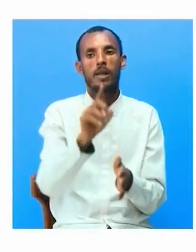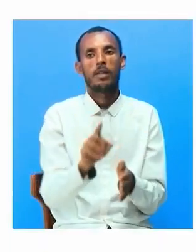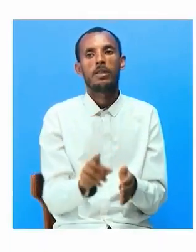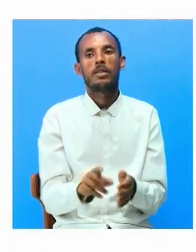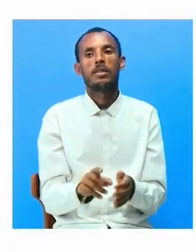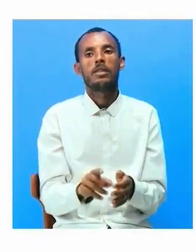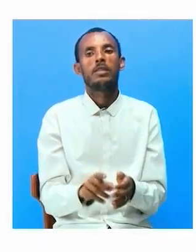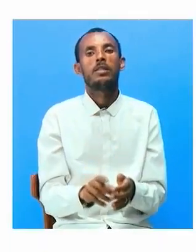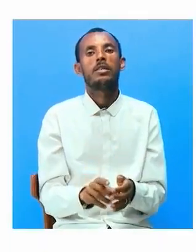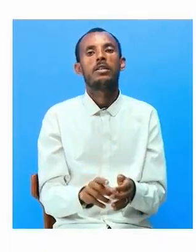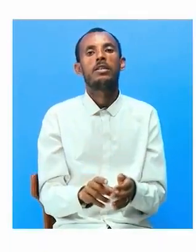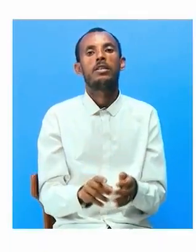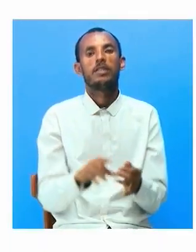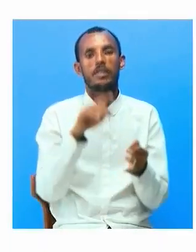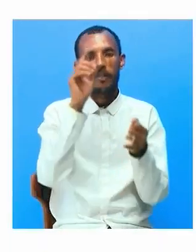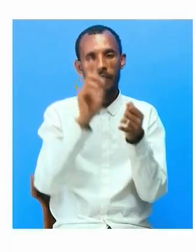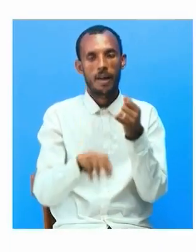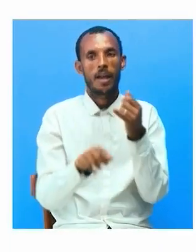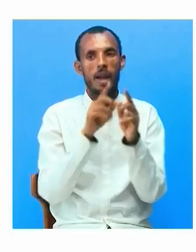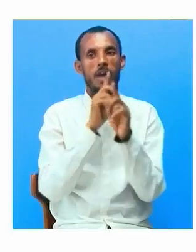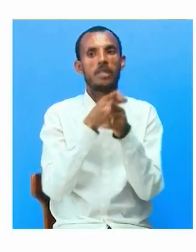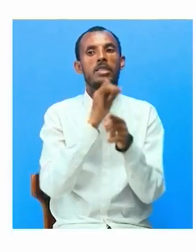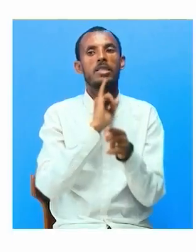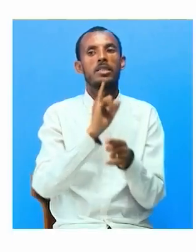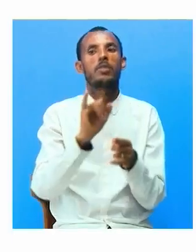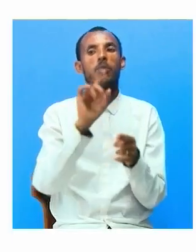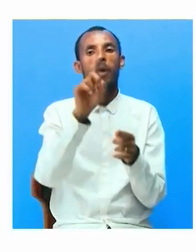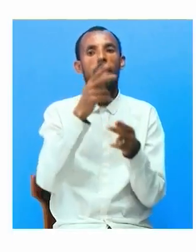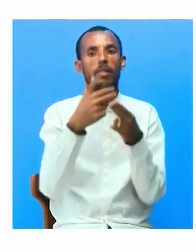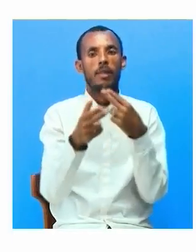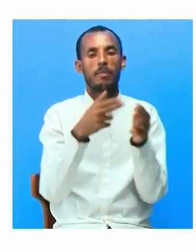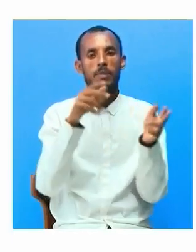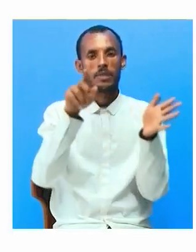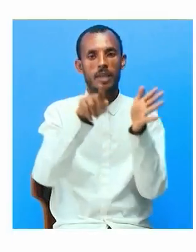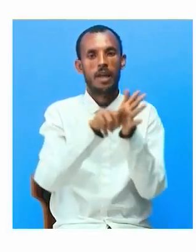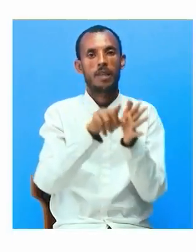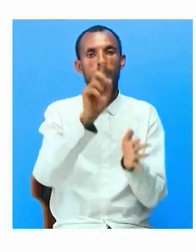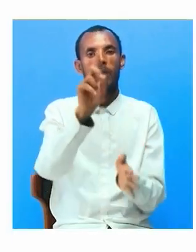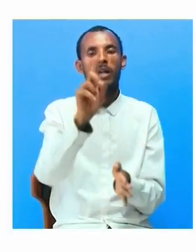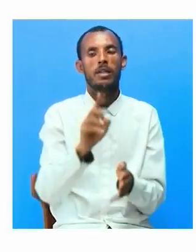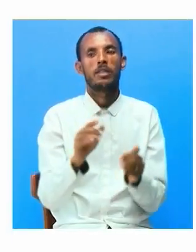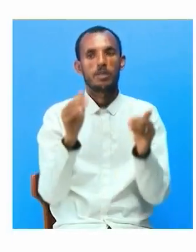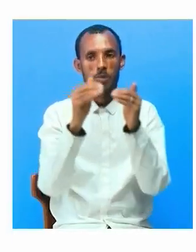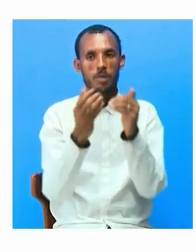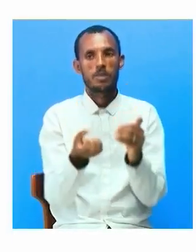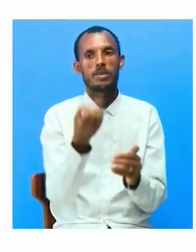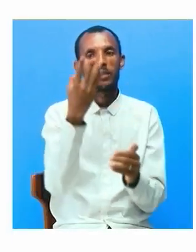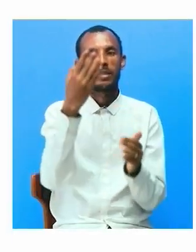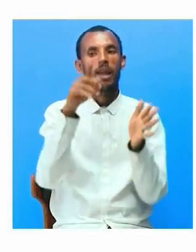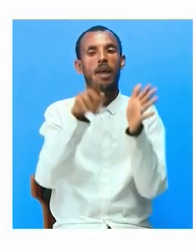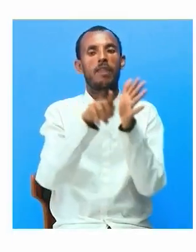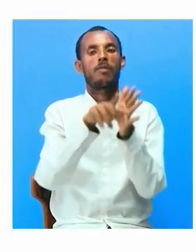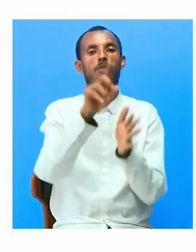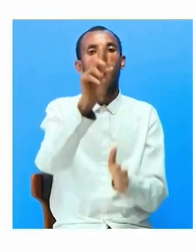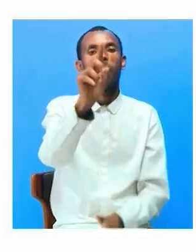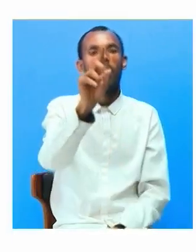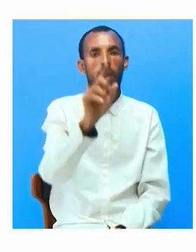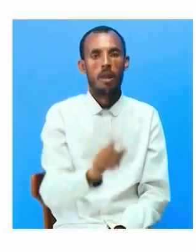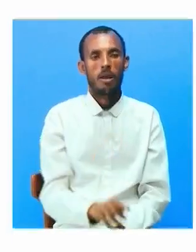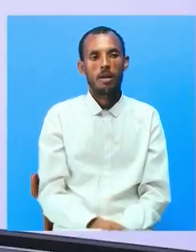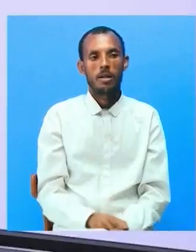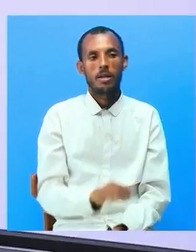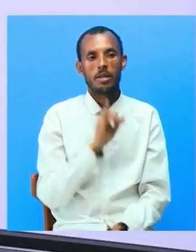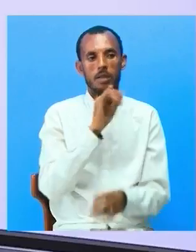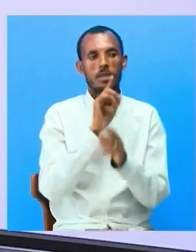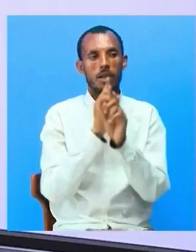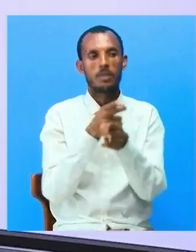1. So, the final answer will be this 1 times negative 1 will be this minus 1. This will be